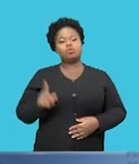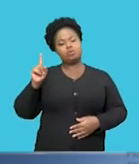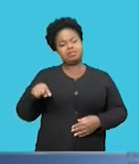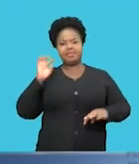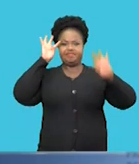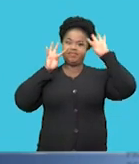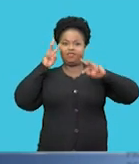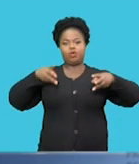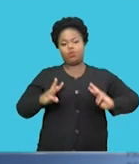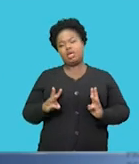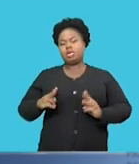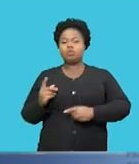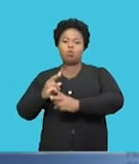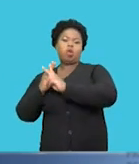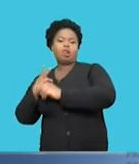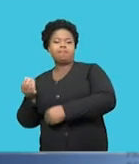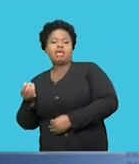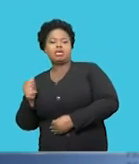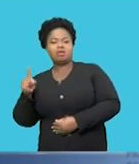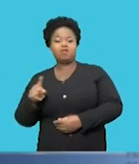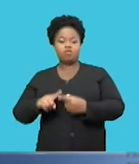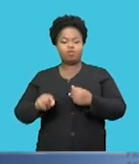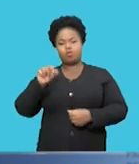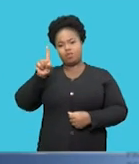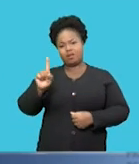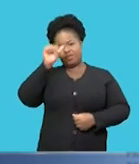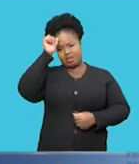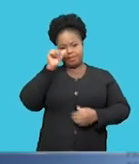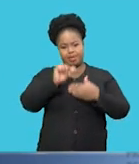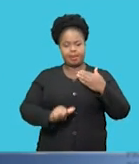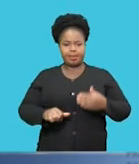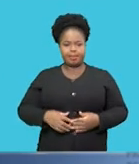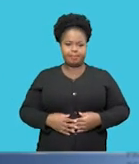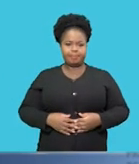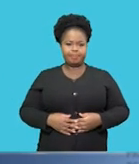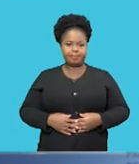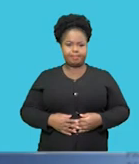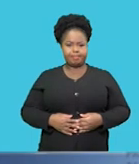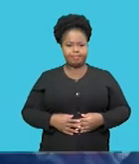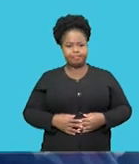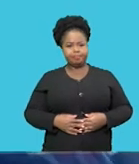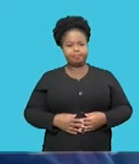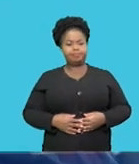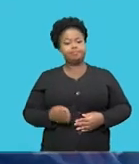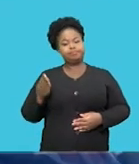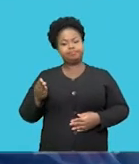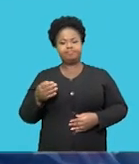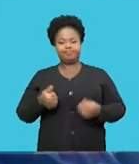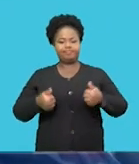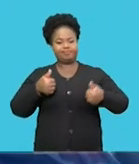creative method of asking for a cold drink from the 1st of April. Lo mhlangano buhanjelwe